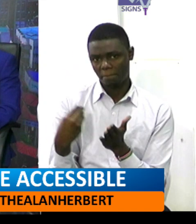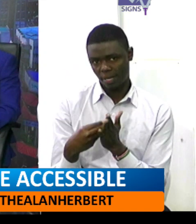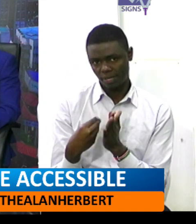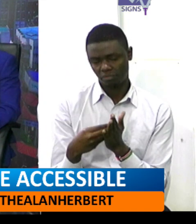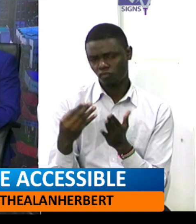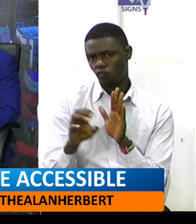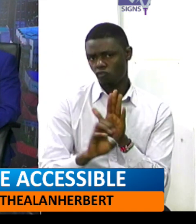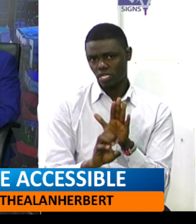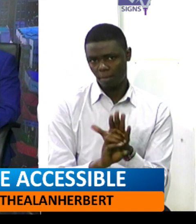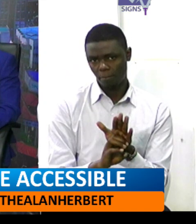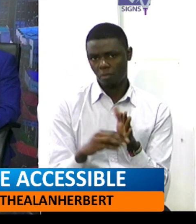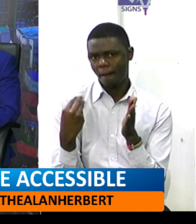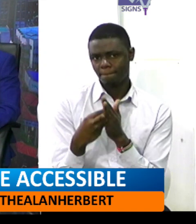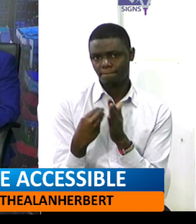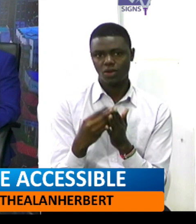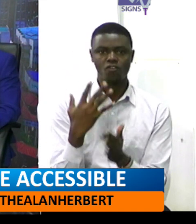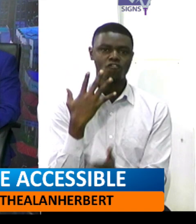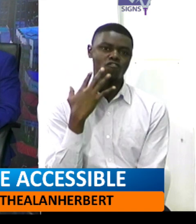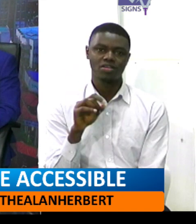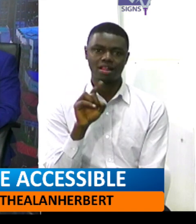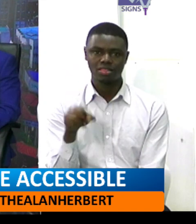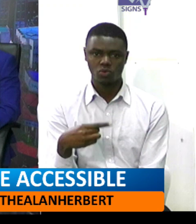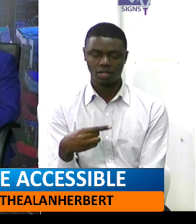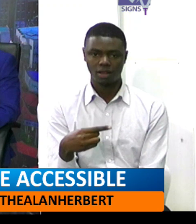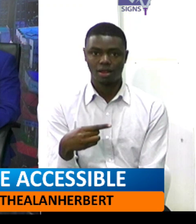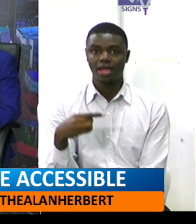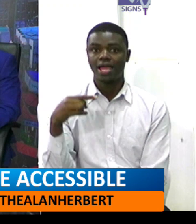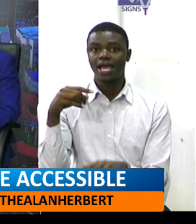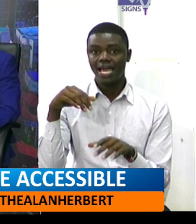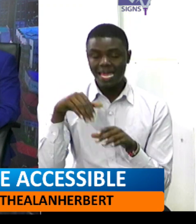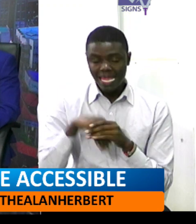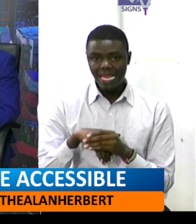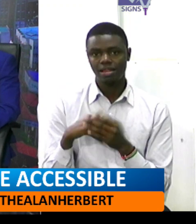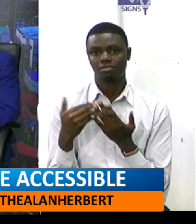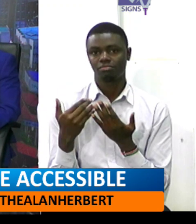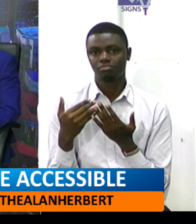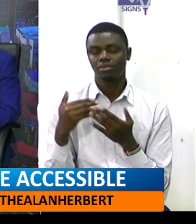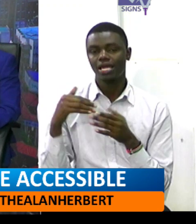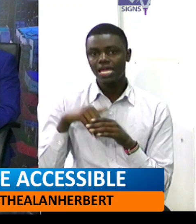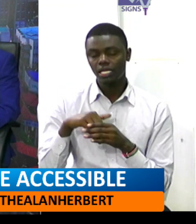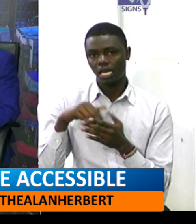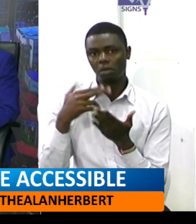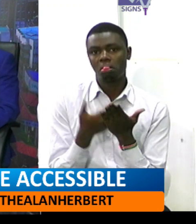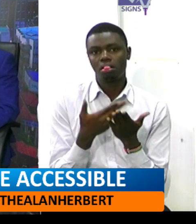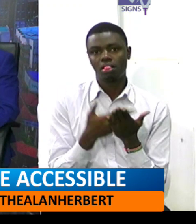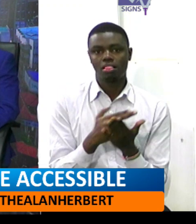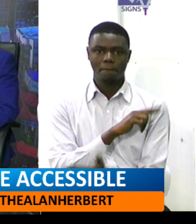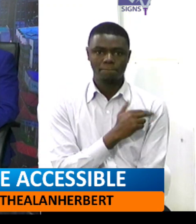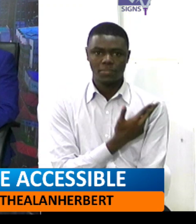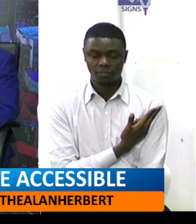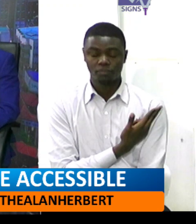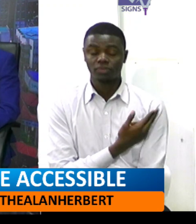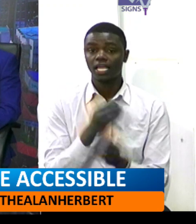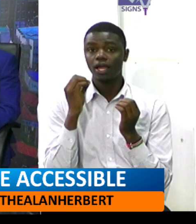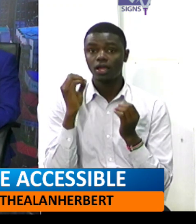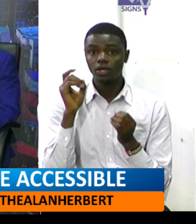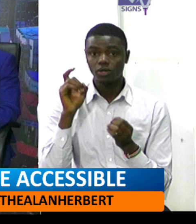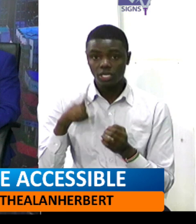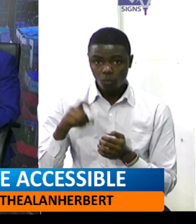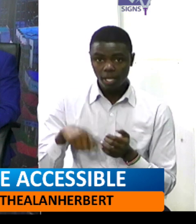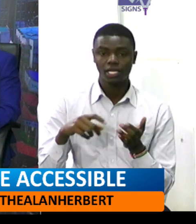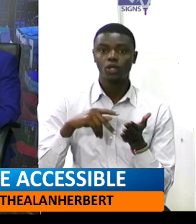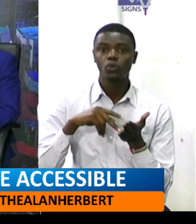for example, an amount of 500,000 shillings for your inpatient coverage. Yeah. And the insurance company will require you to pay